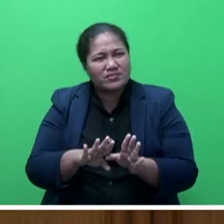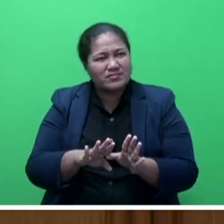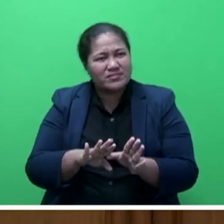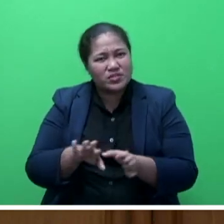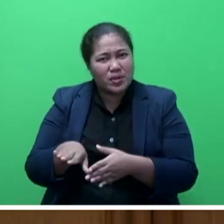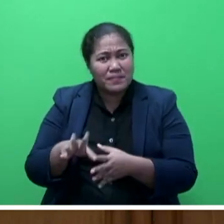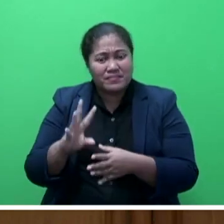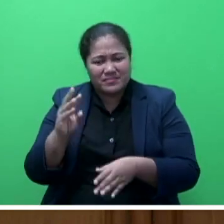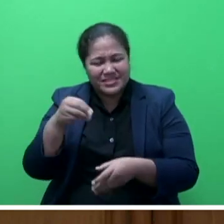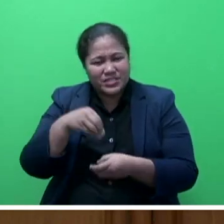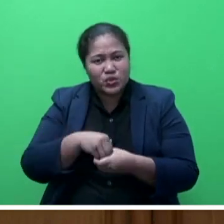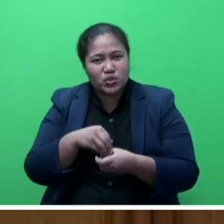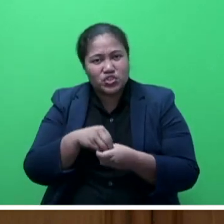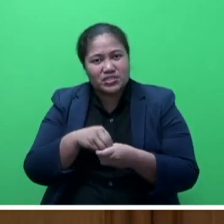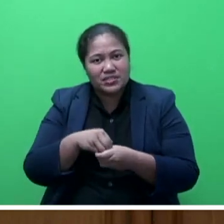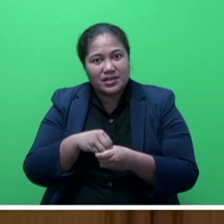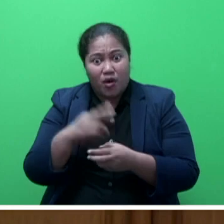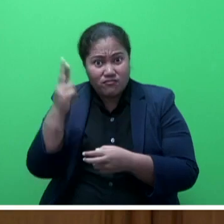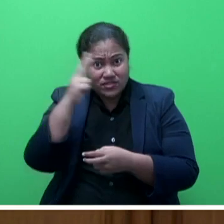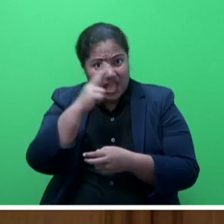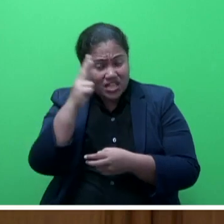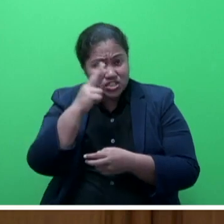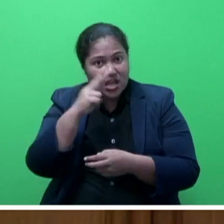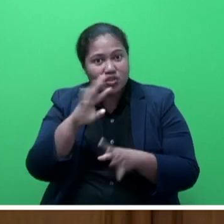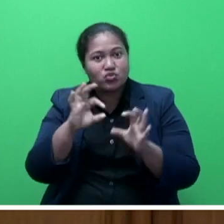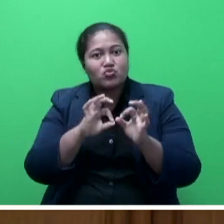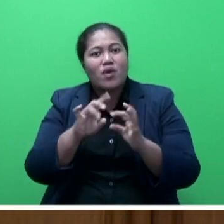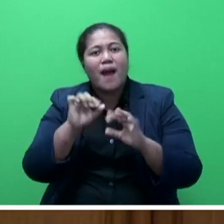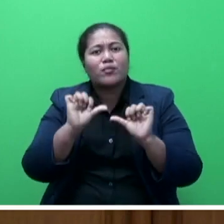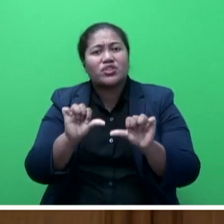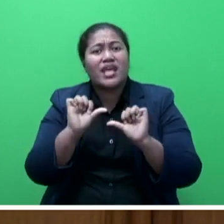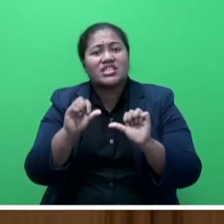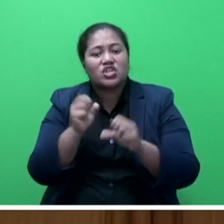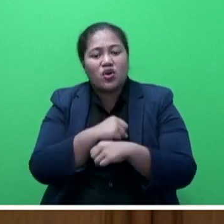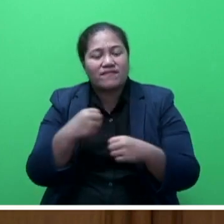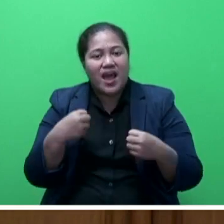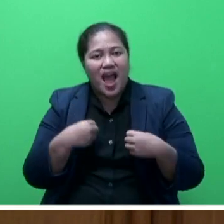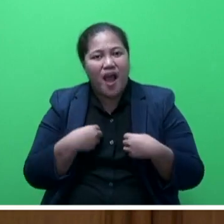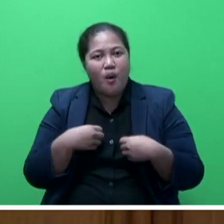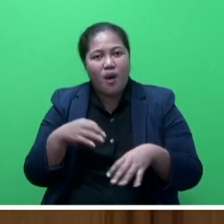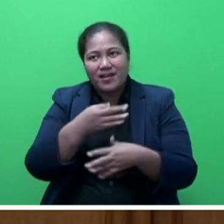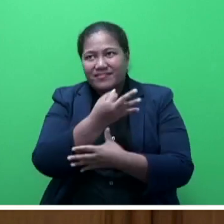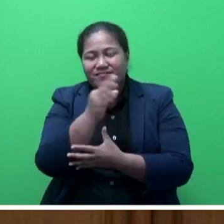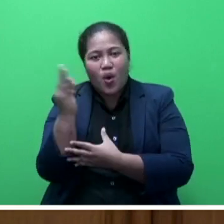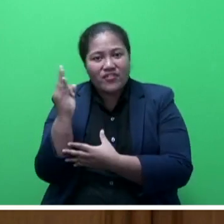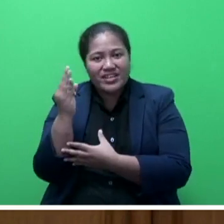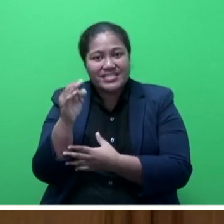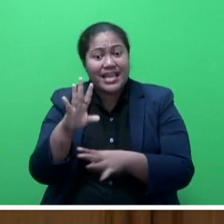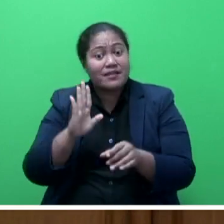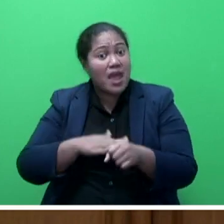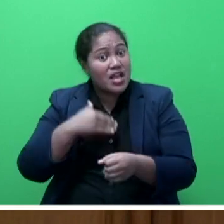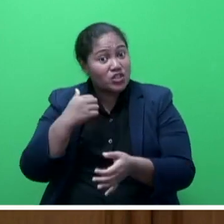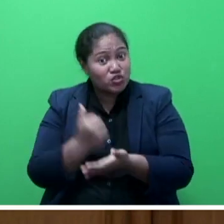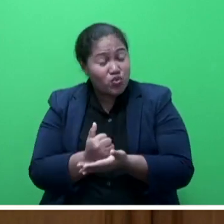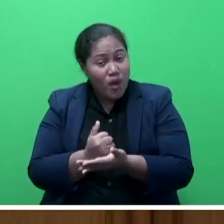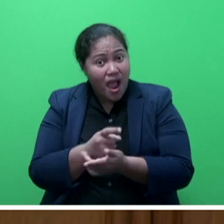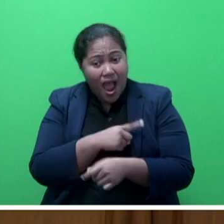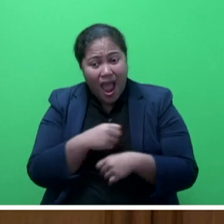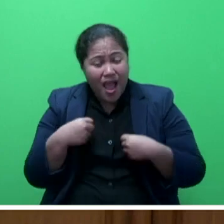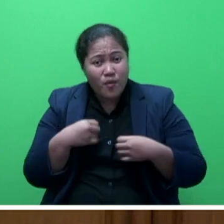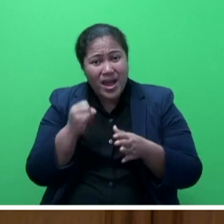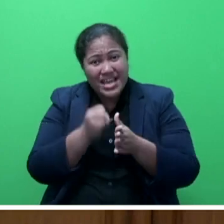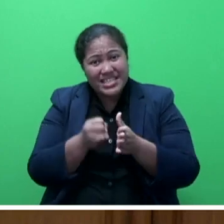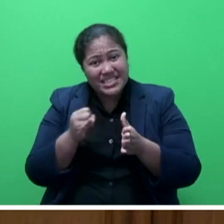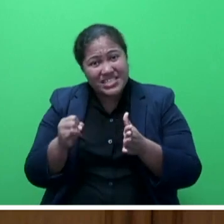our biodiversity, accounting for the true value of our forest, and ensuring our industries are compliant in